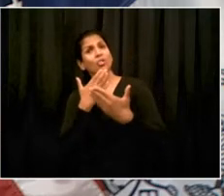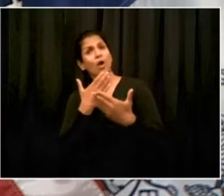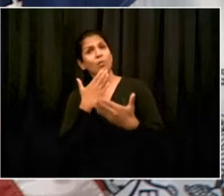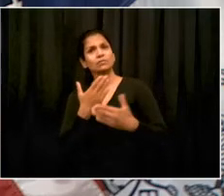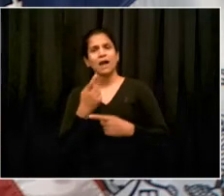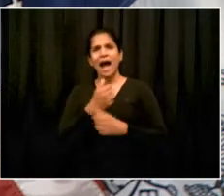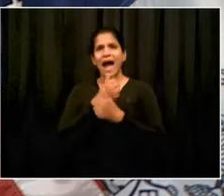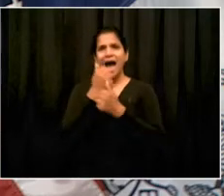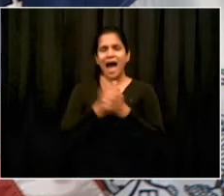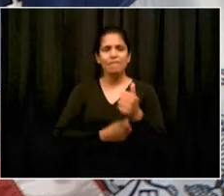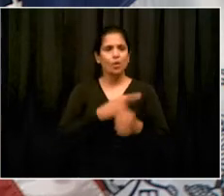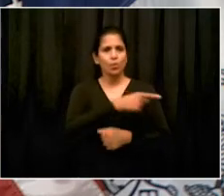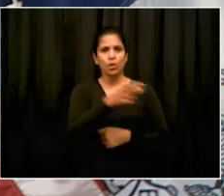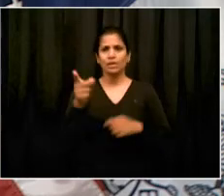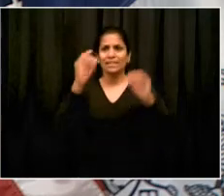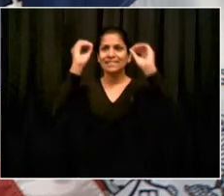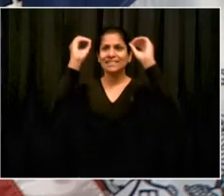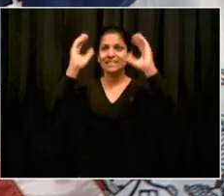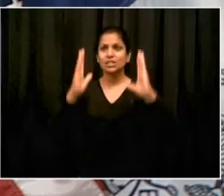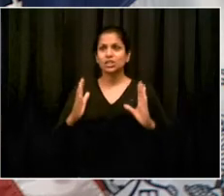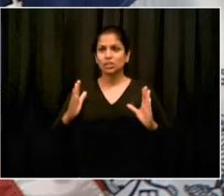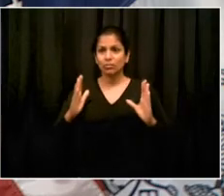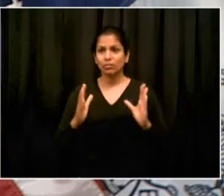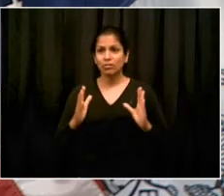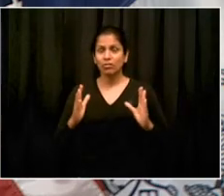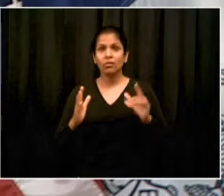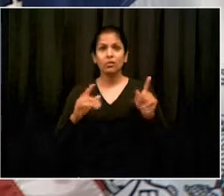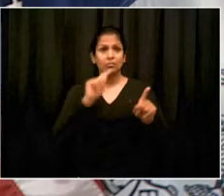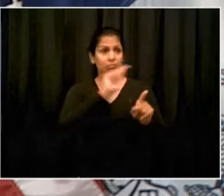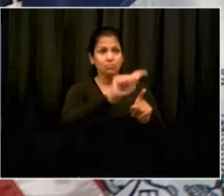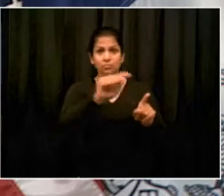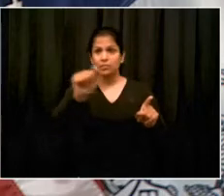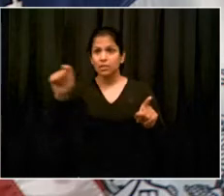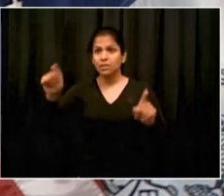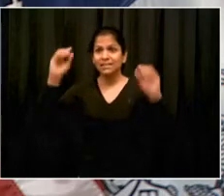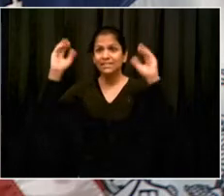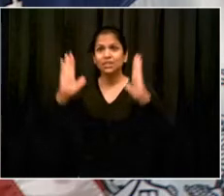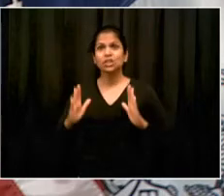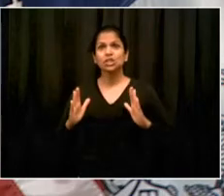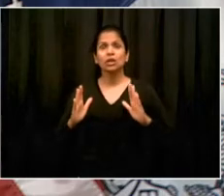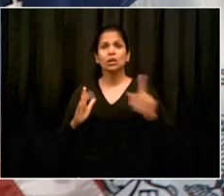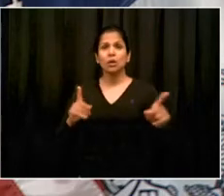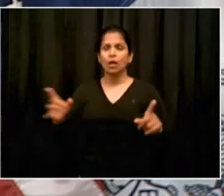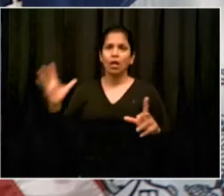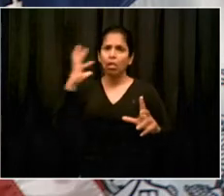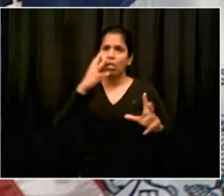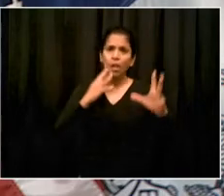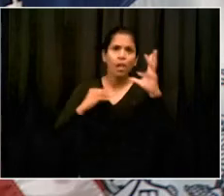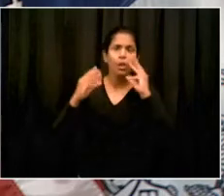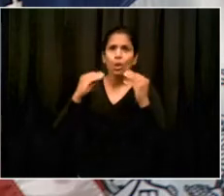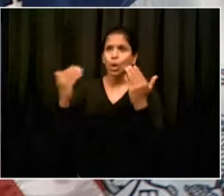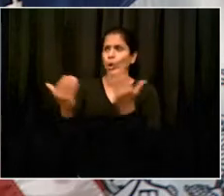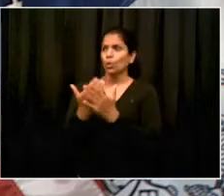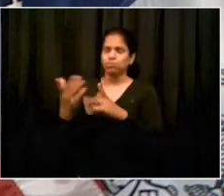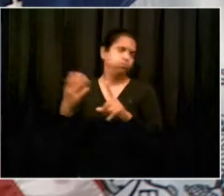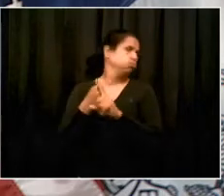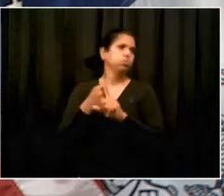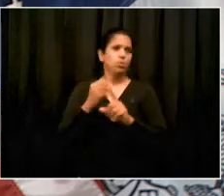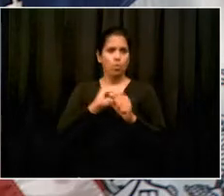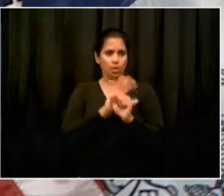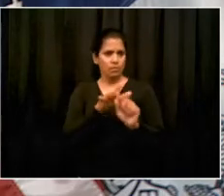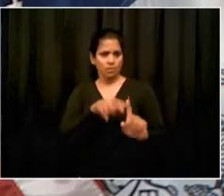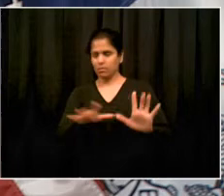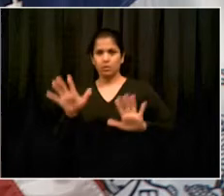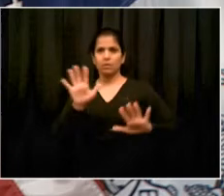absolutely unprecedented situation. No one has ever had to figure out, no principal, no teacher, no one's ever had to figure out how to do in-person